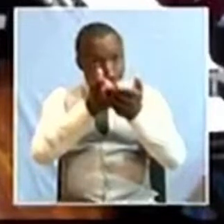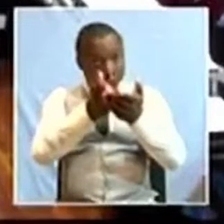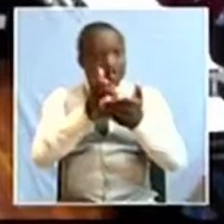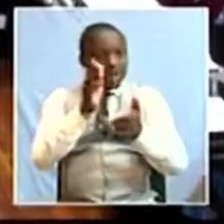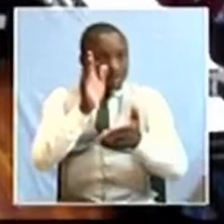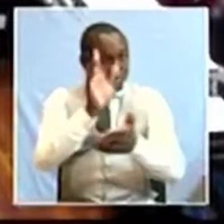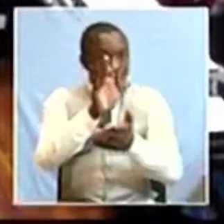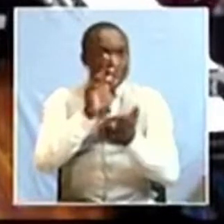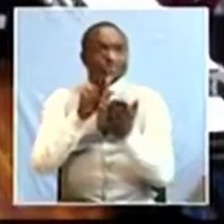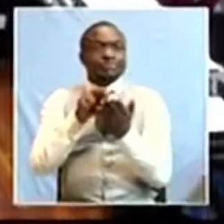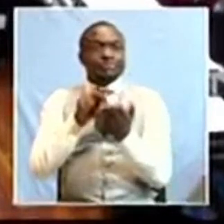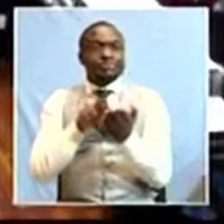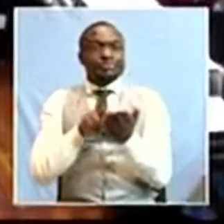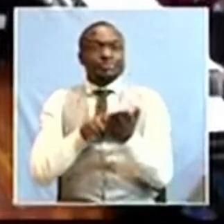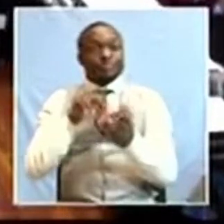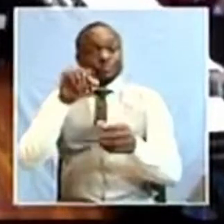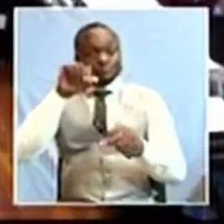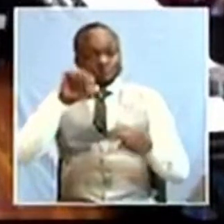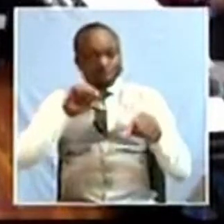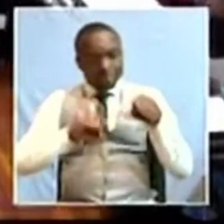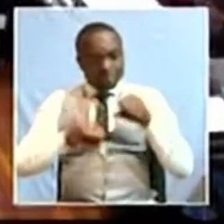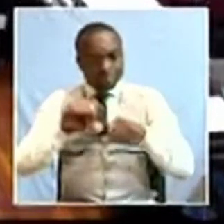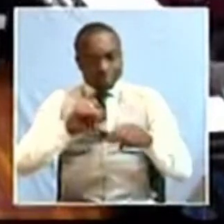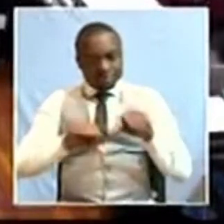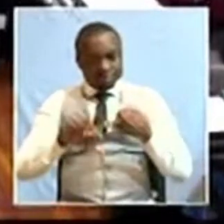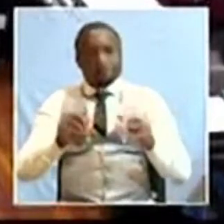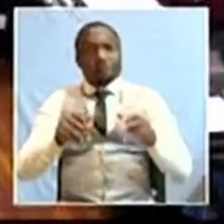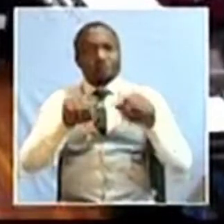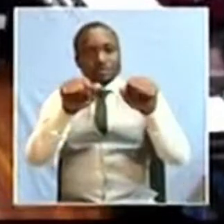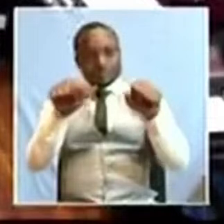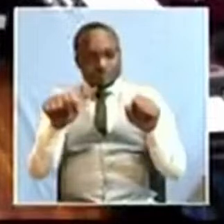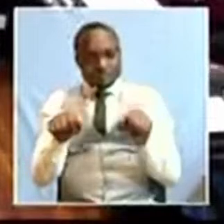memorandum on the Auditor General's report.